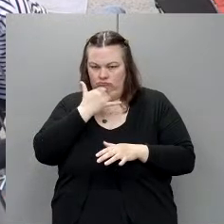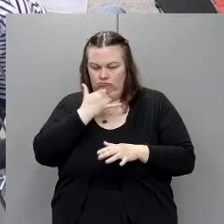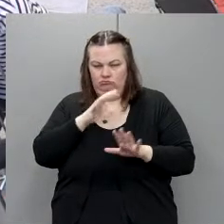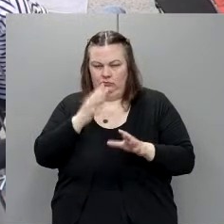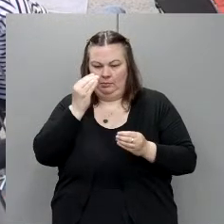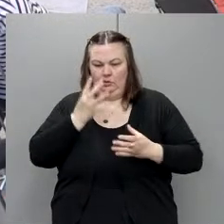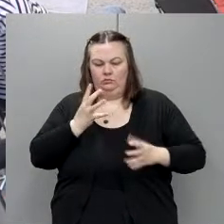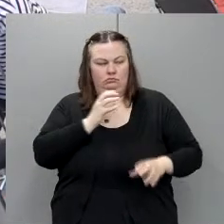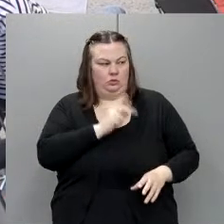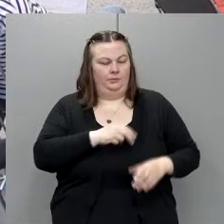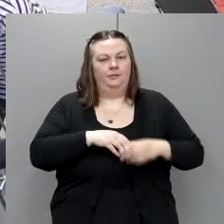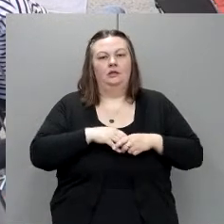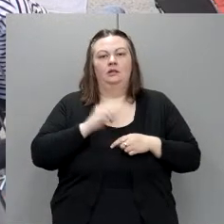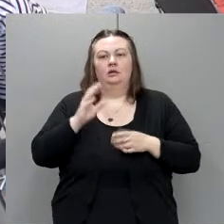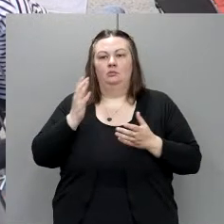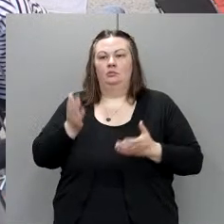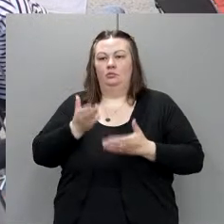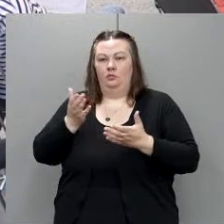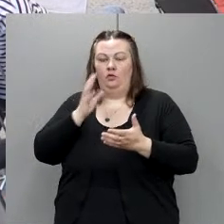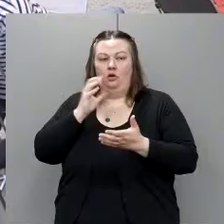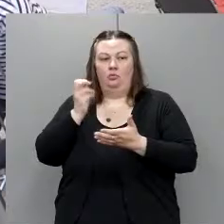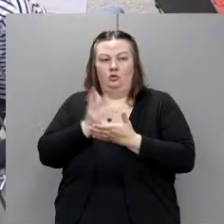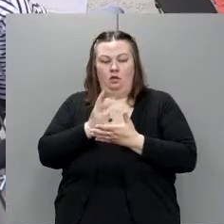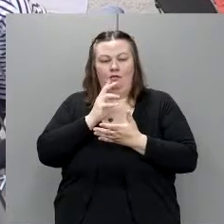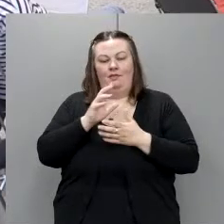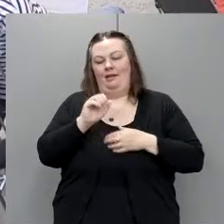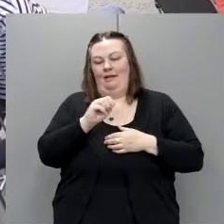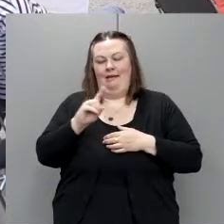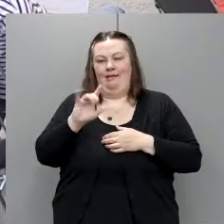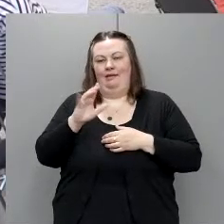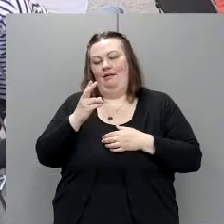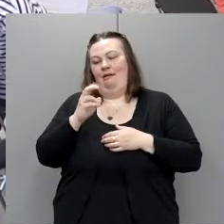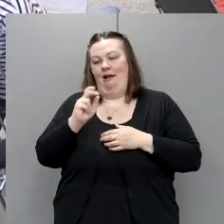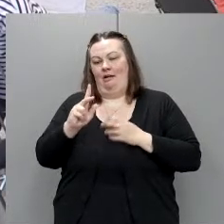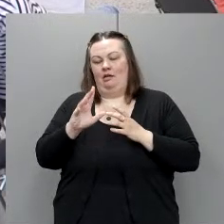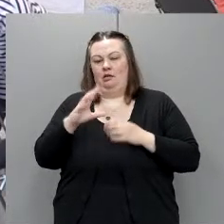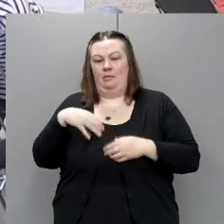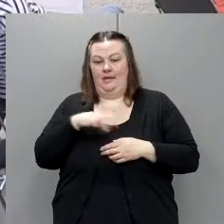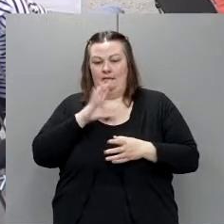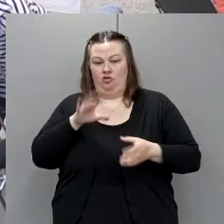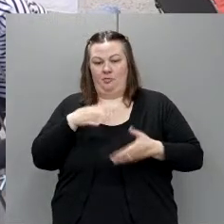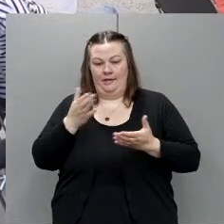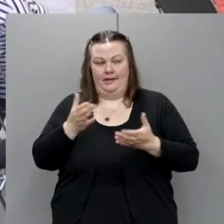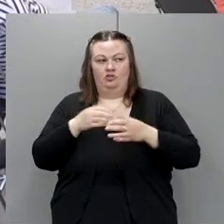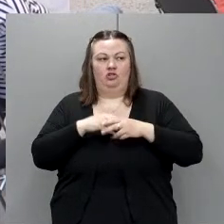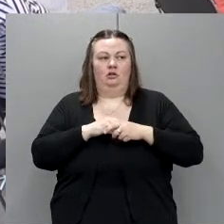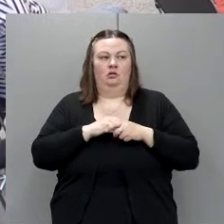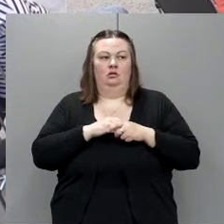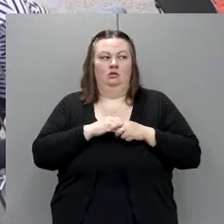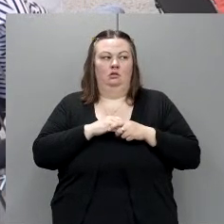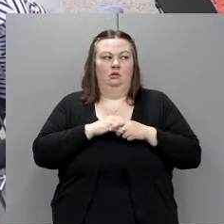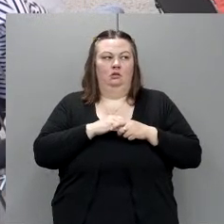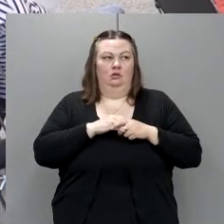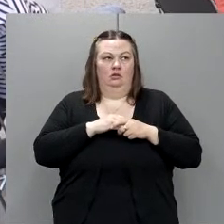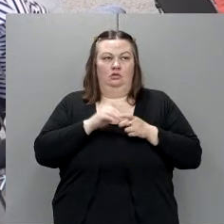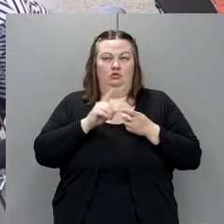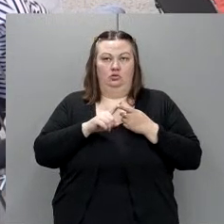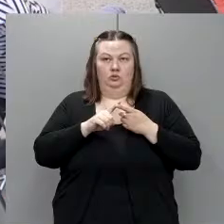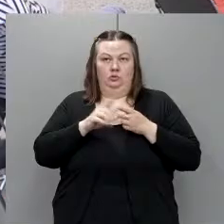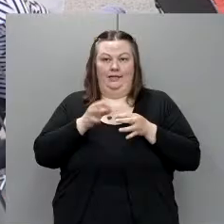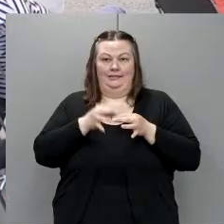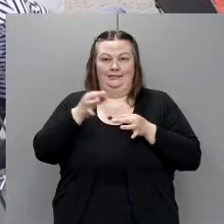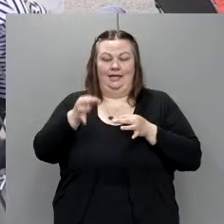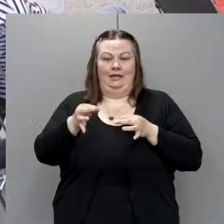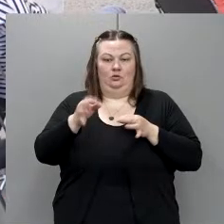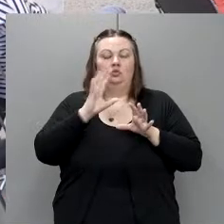know. Okay. Is to move for approval of the ad hoc committee's recommendation to extend